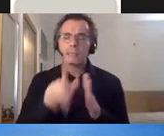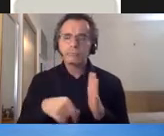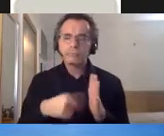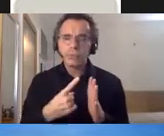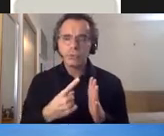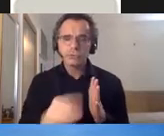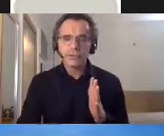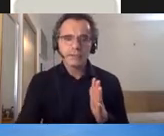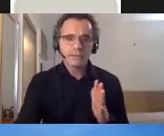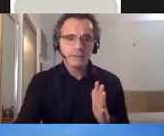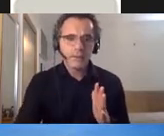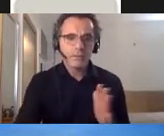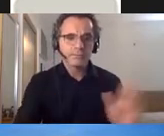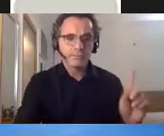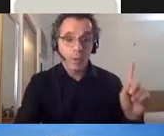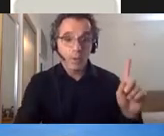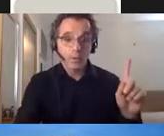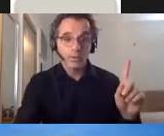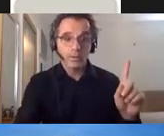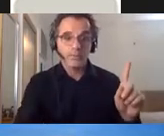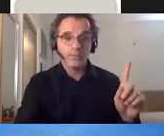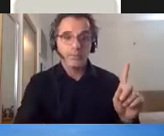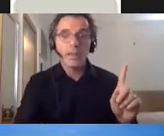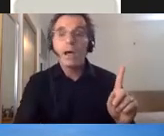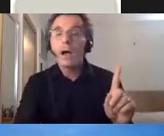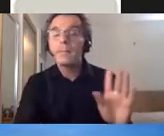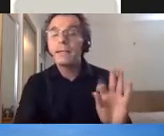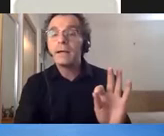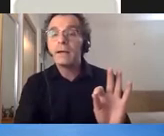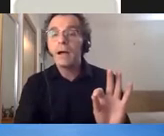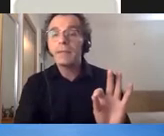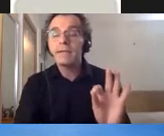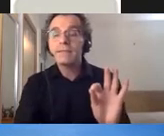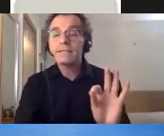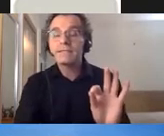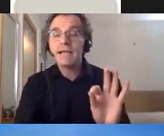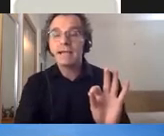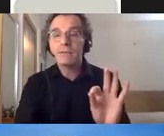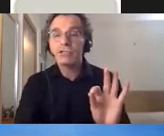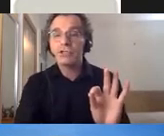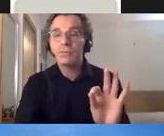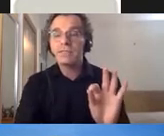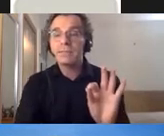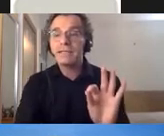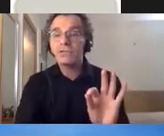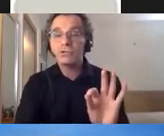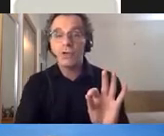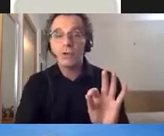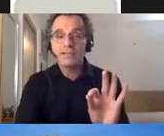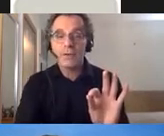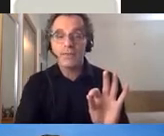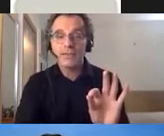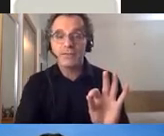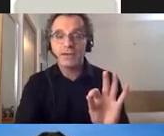of accessibility plans on secondary schools in terms of implementing reasonable adjustments. Armineh, this is the sign language interpreter. Please, could you